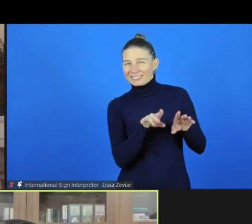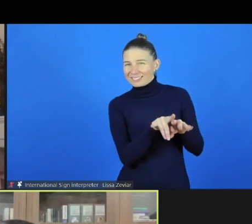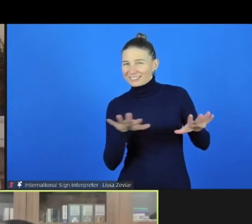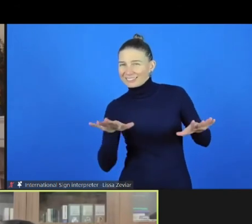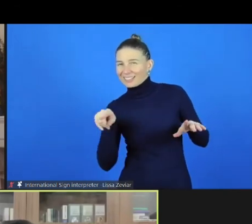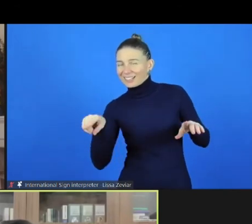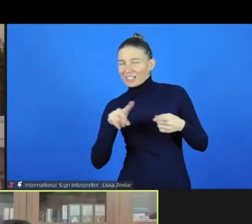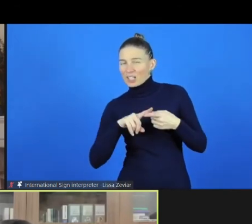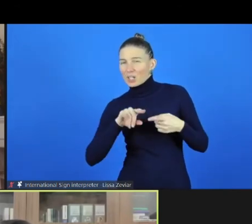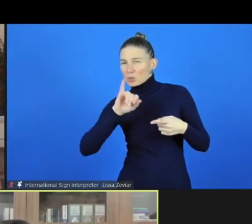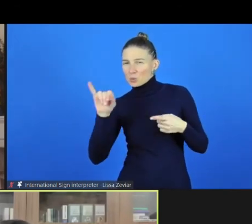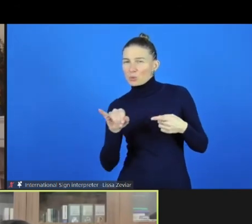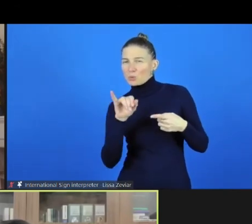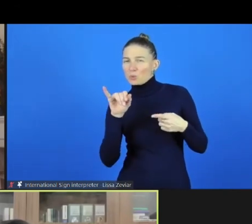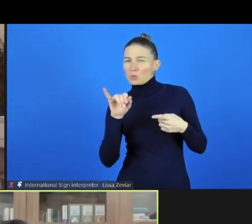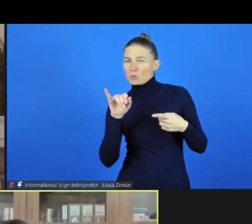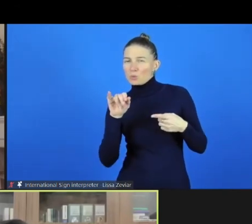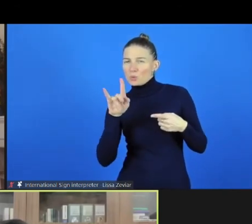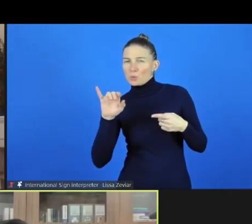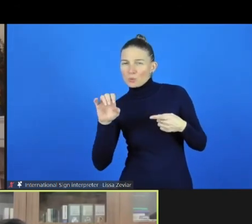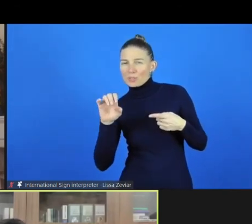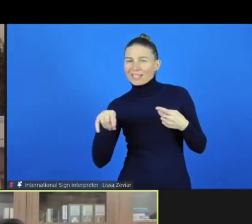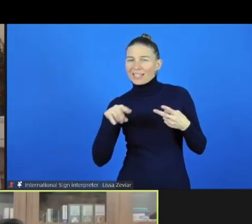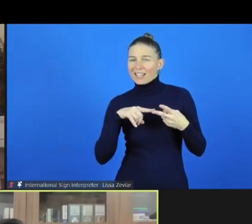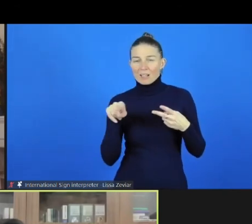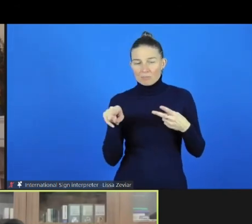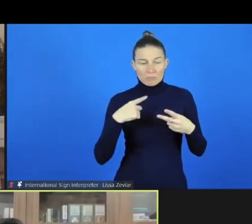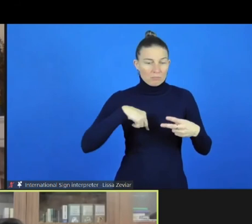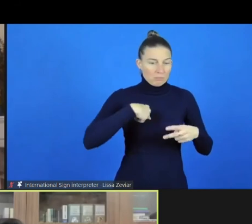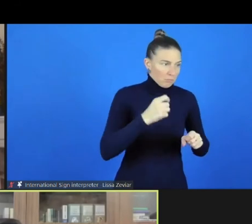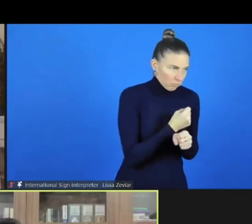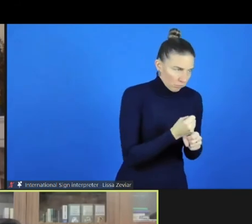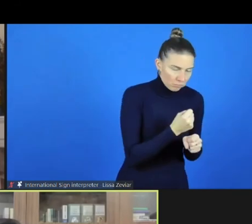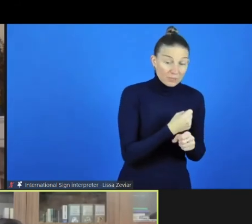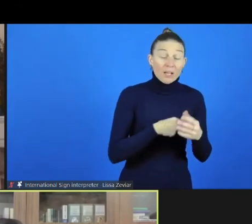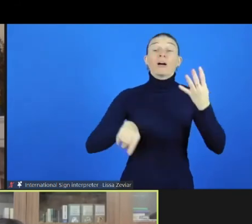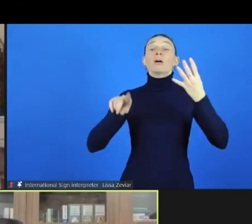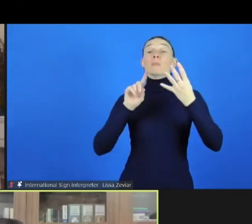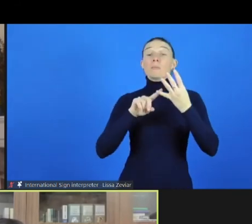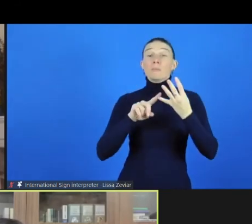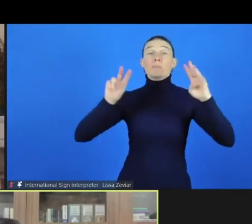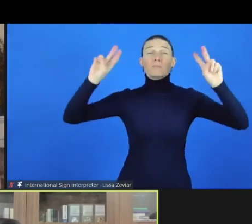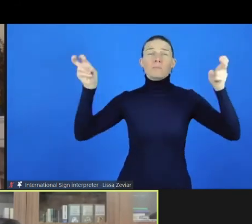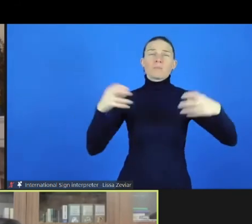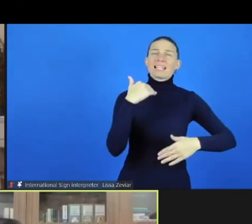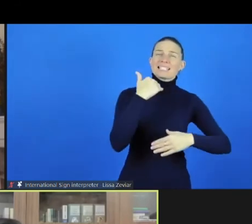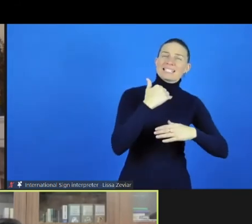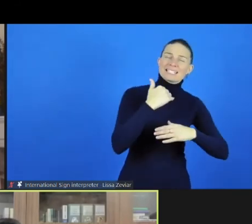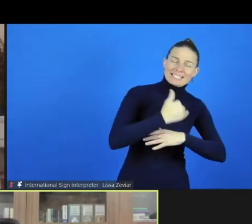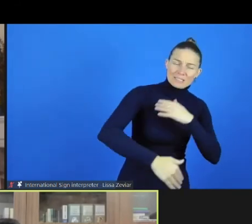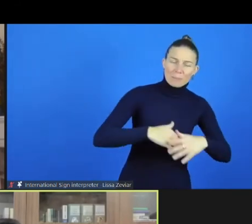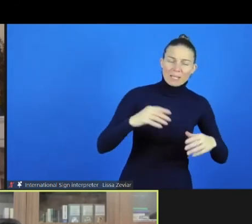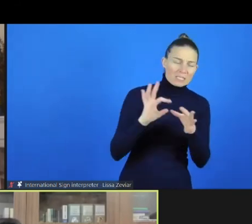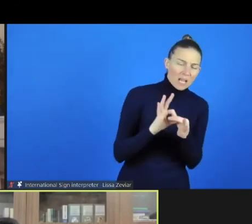was saying will not be able to do. Then there's a program called as Abilities Unleashed, which we run for our organizations, where